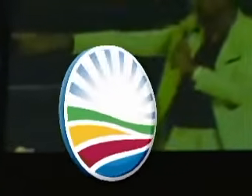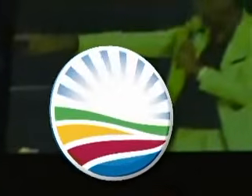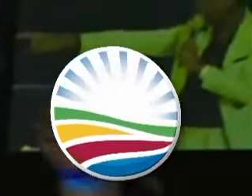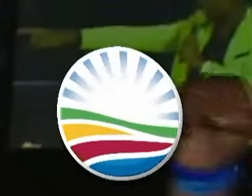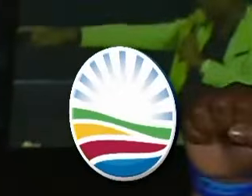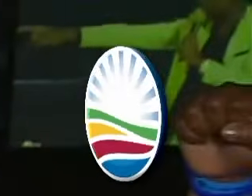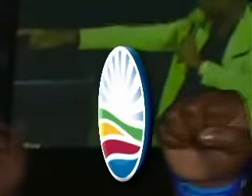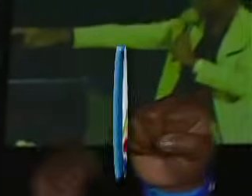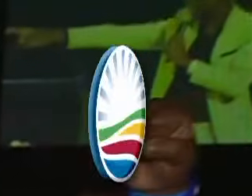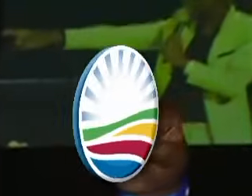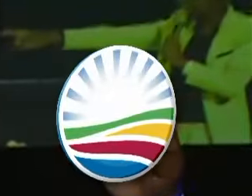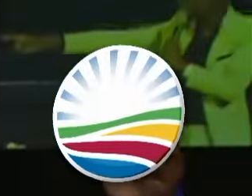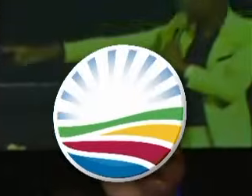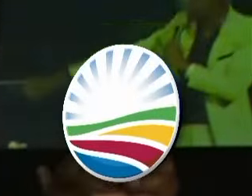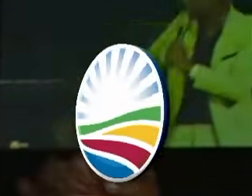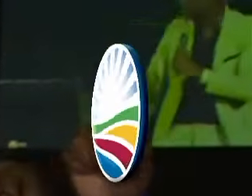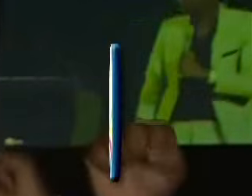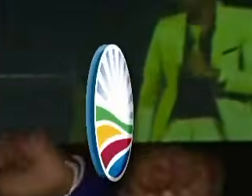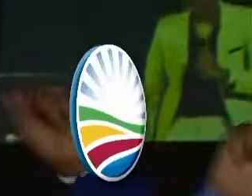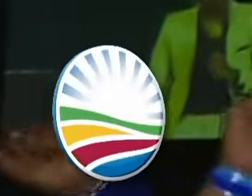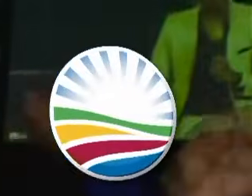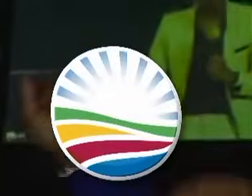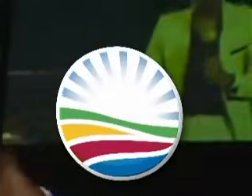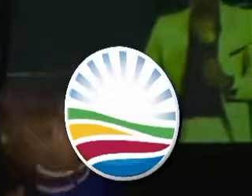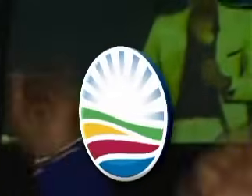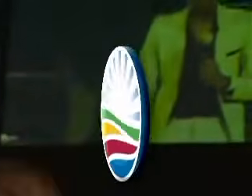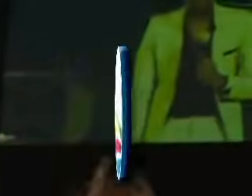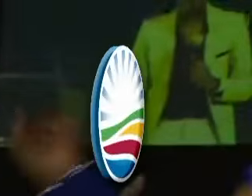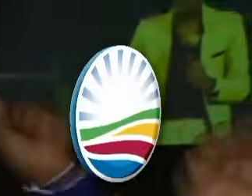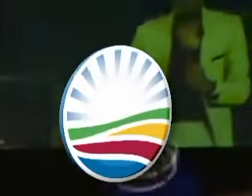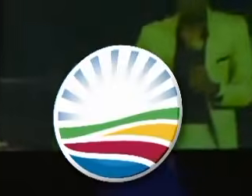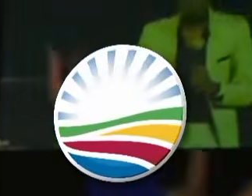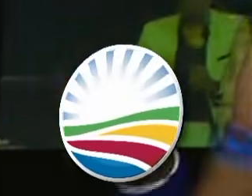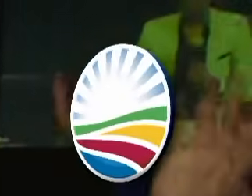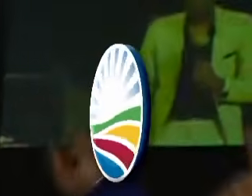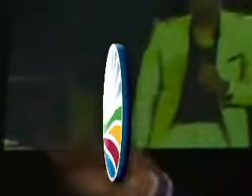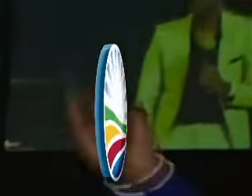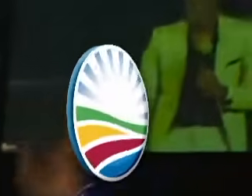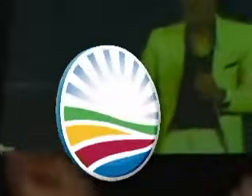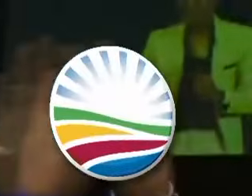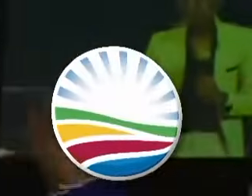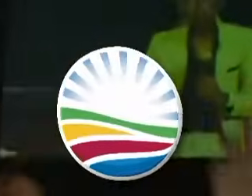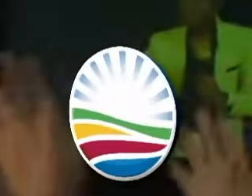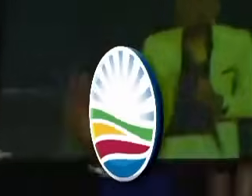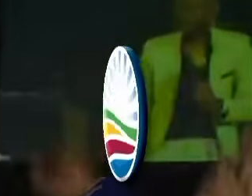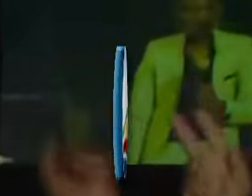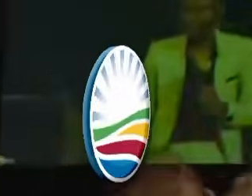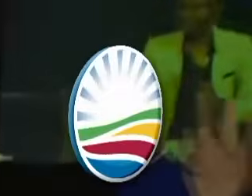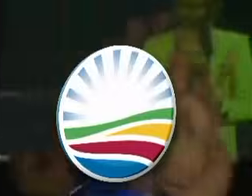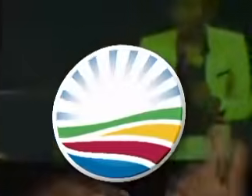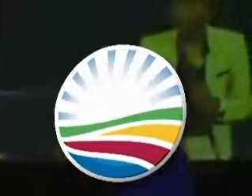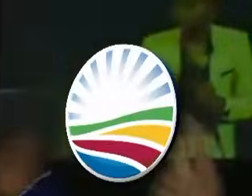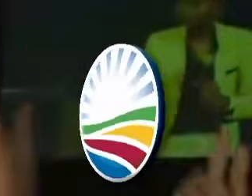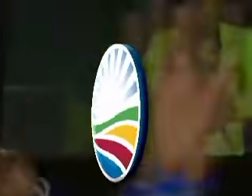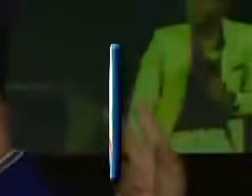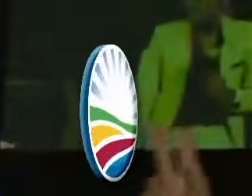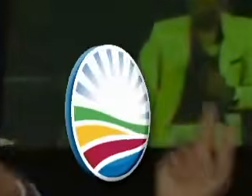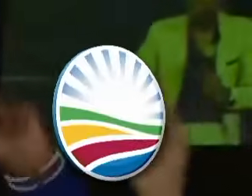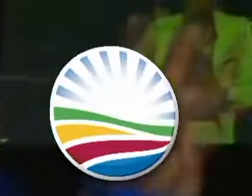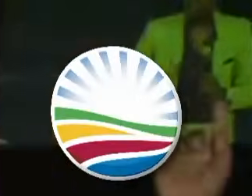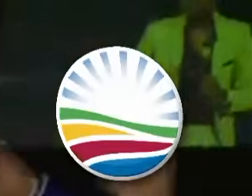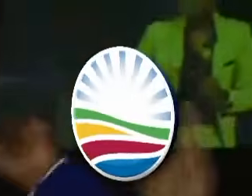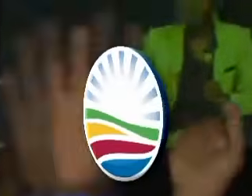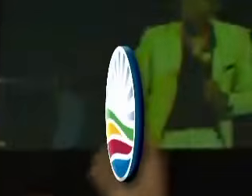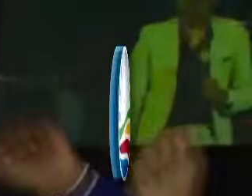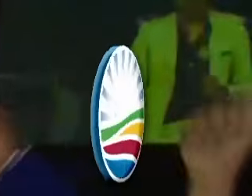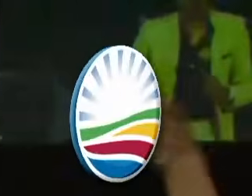Congress, right here at the Delegate Convention Center in Gauteng. My name is Bex Notata, and I am your man on the ground